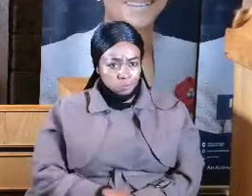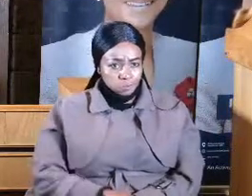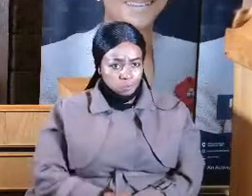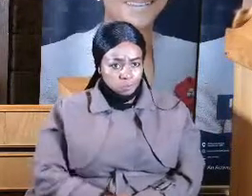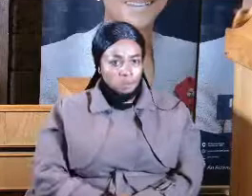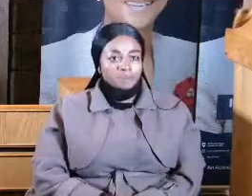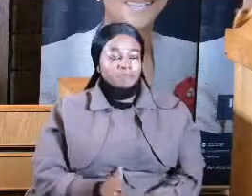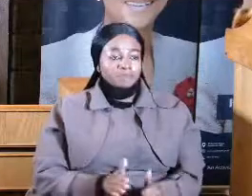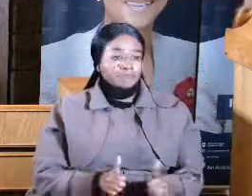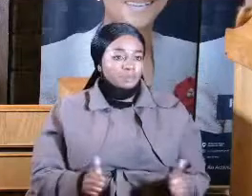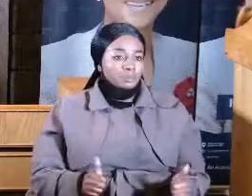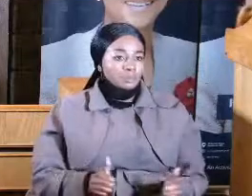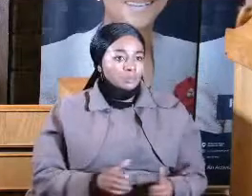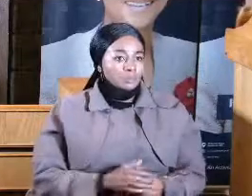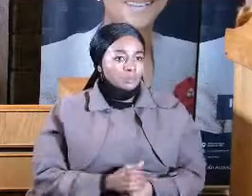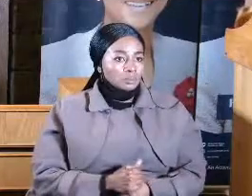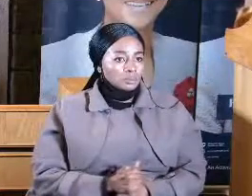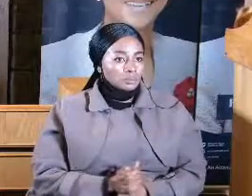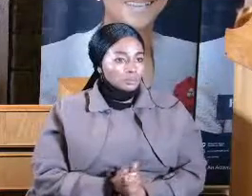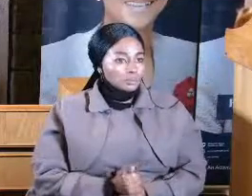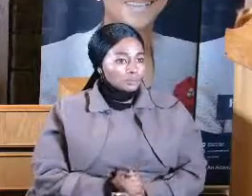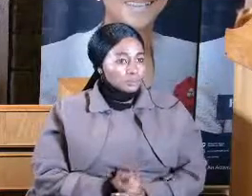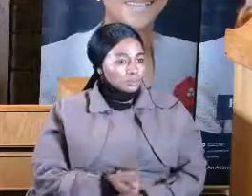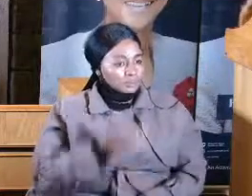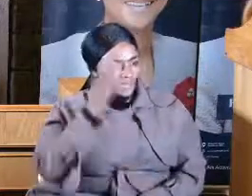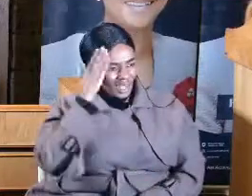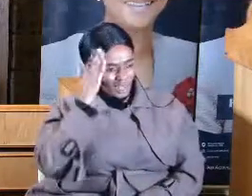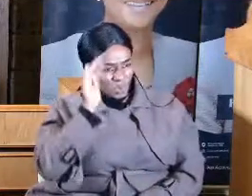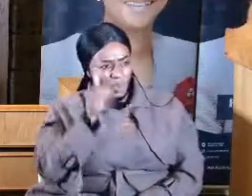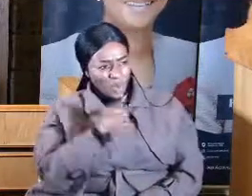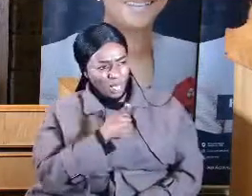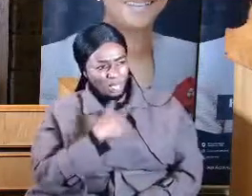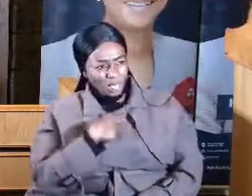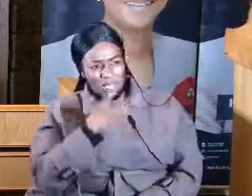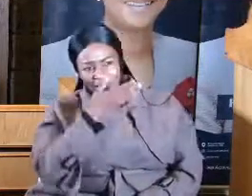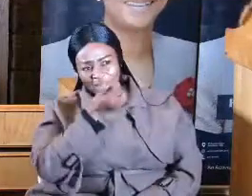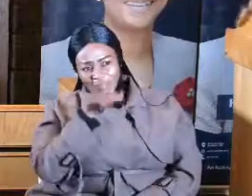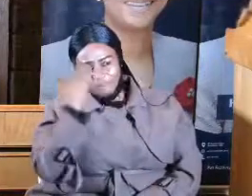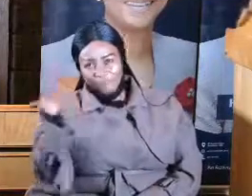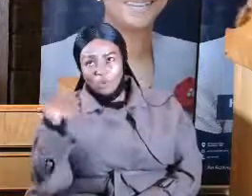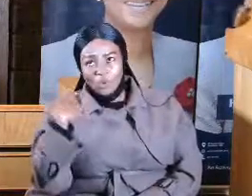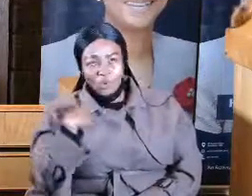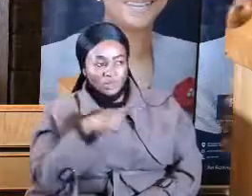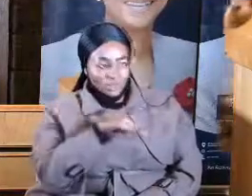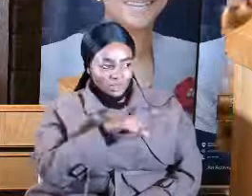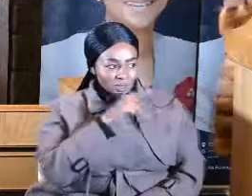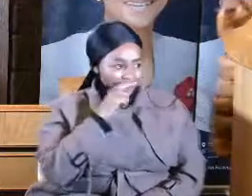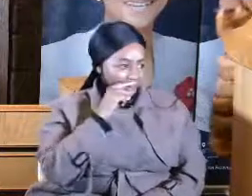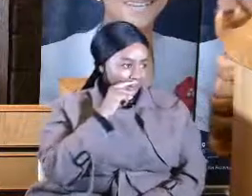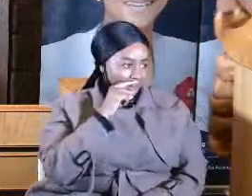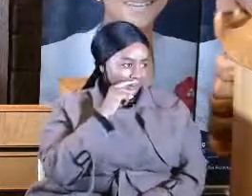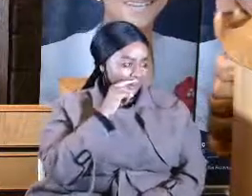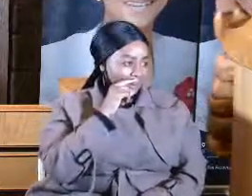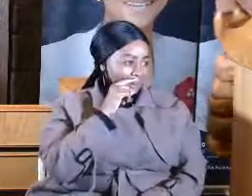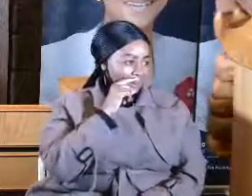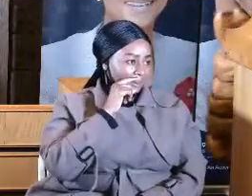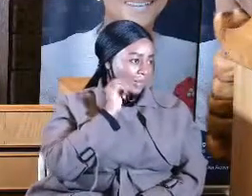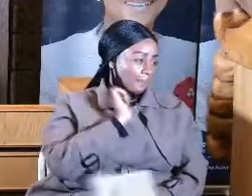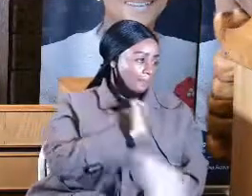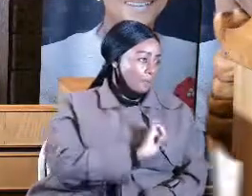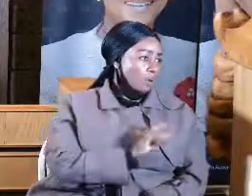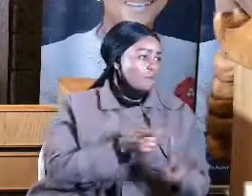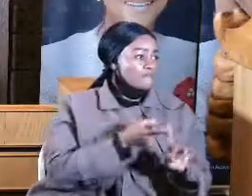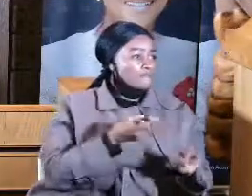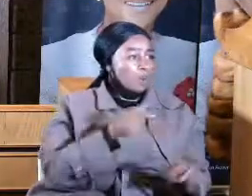Oh, and I know me boysen very well. I don't know why did I forget that it could have been you. She is